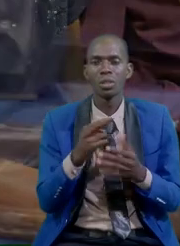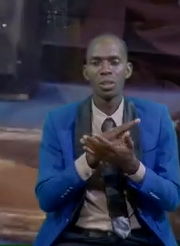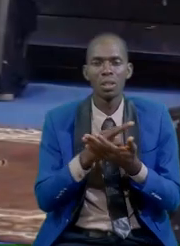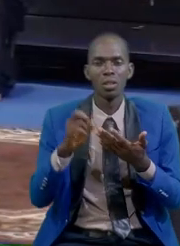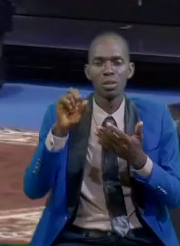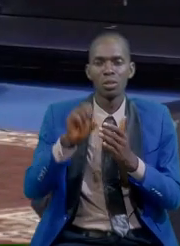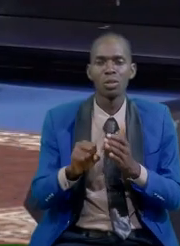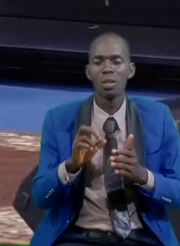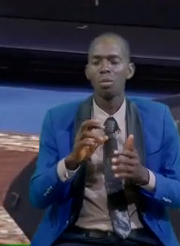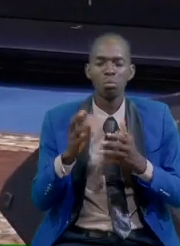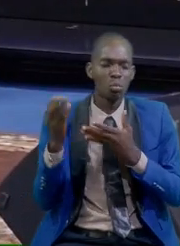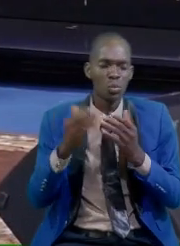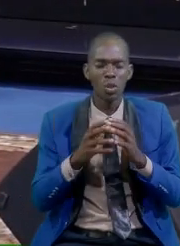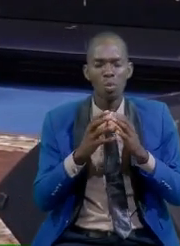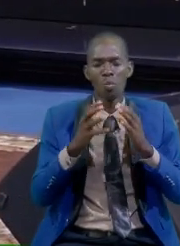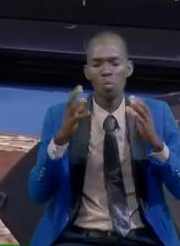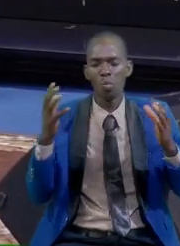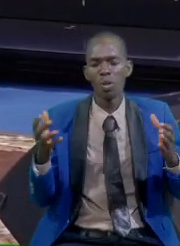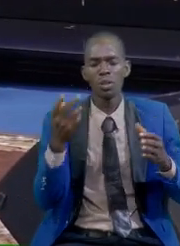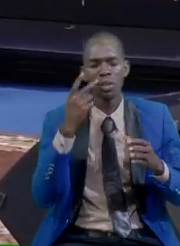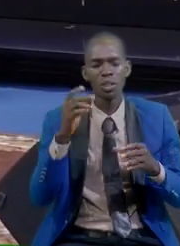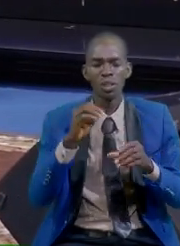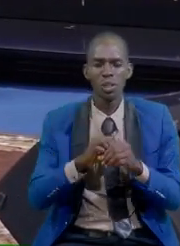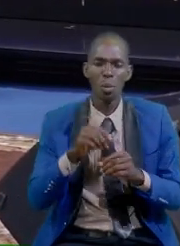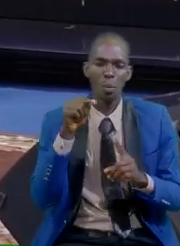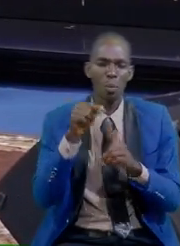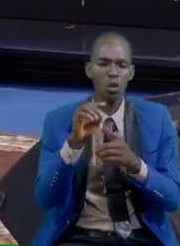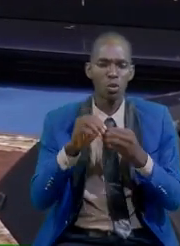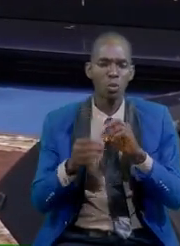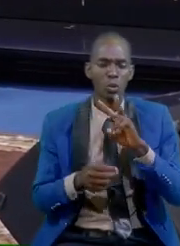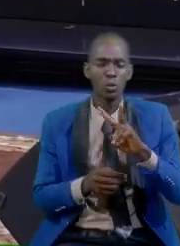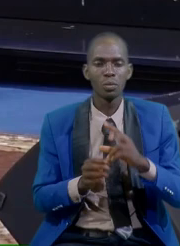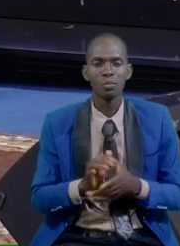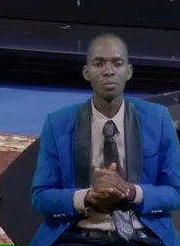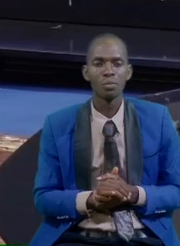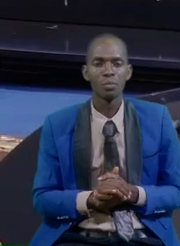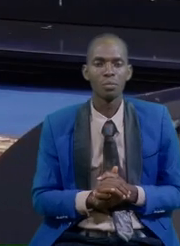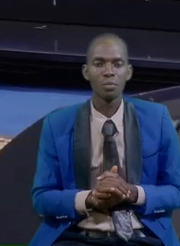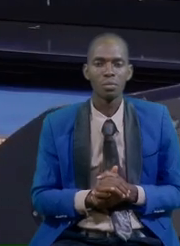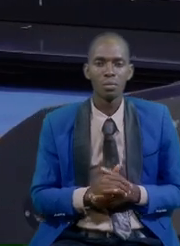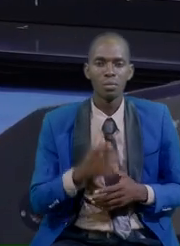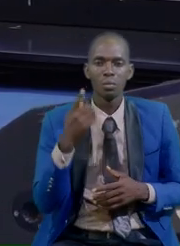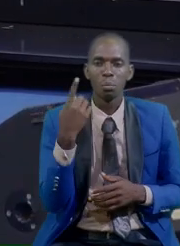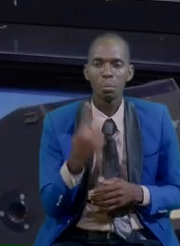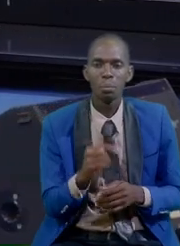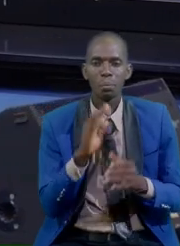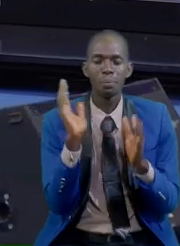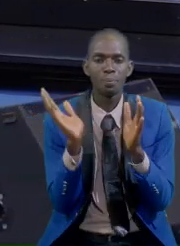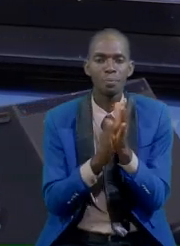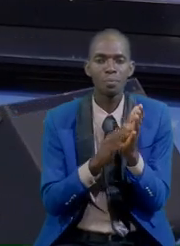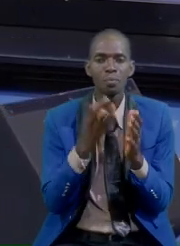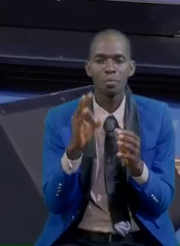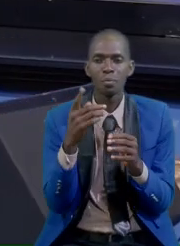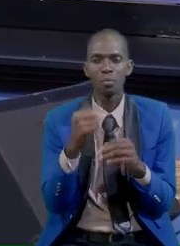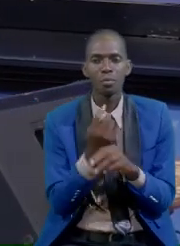We're coming to point number two now. Point number two, the praises of the redeemed that